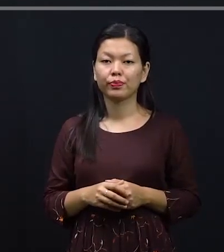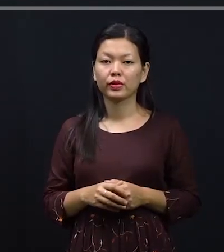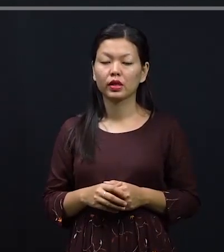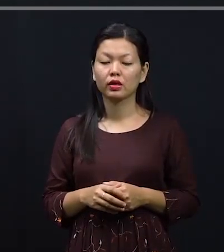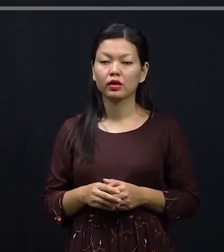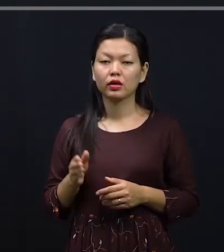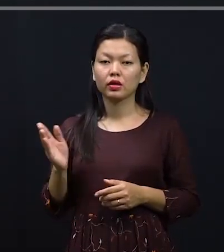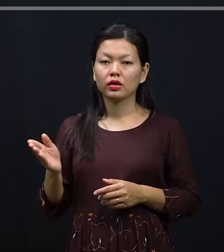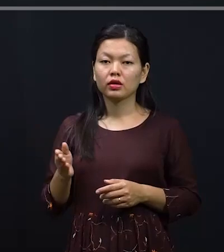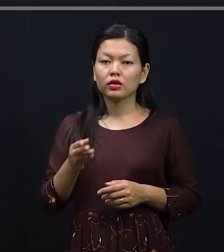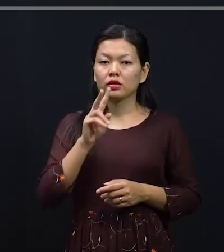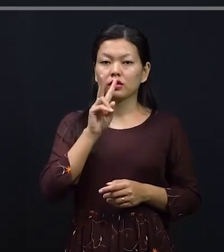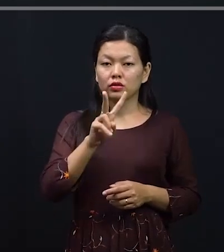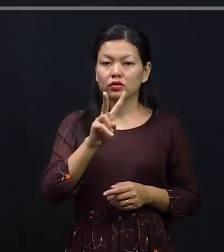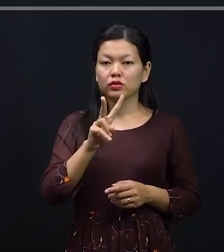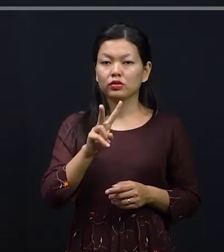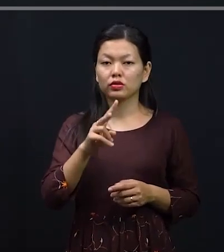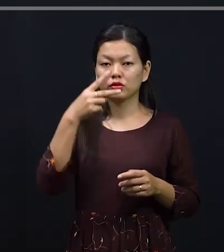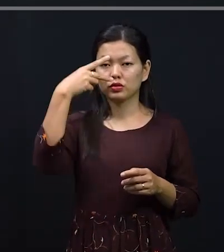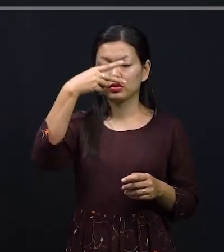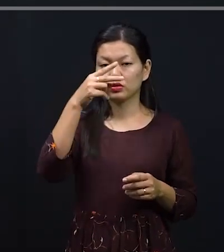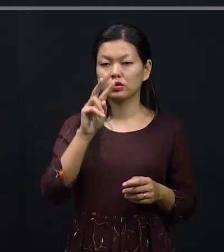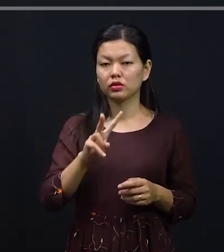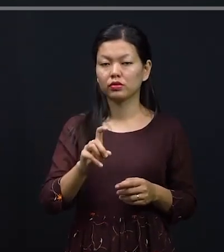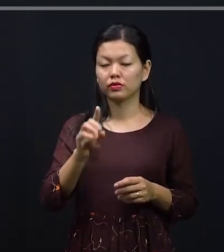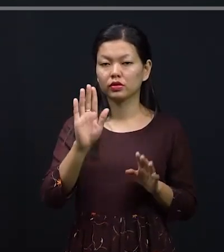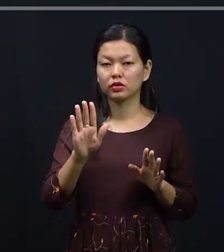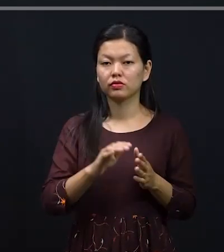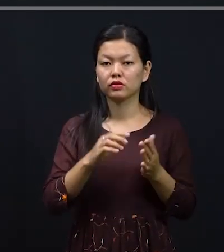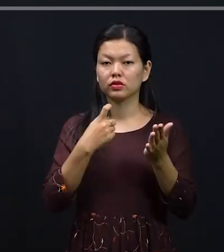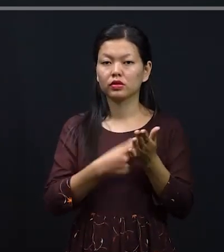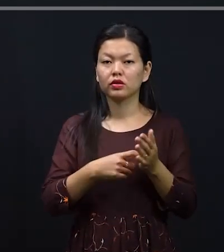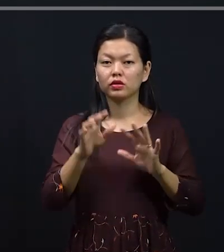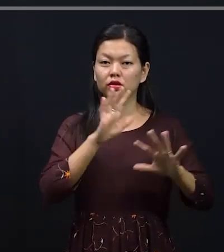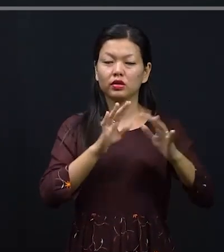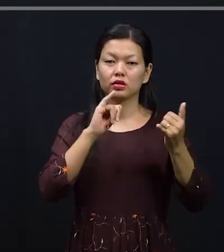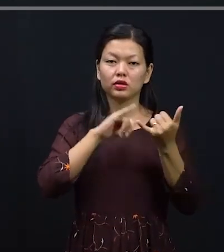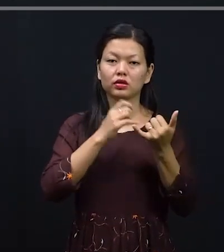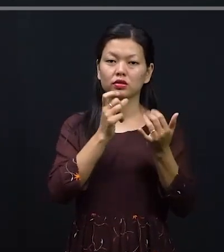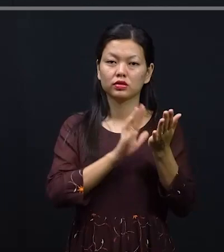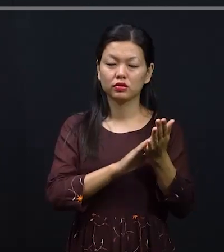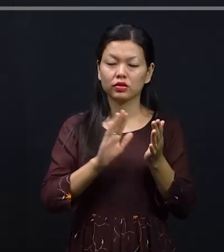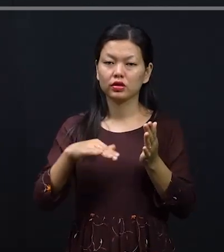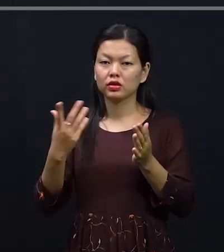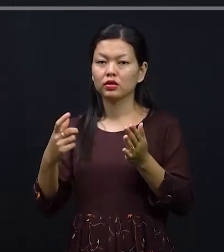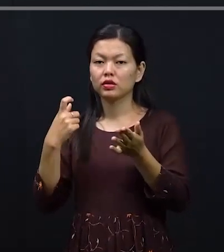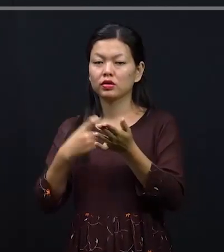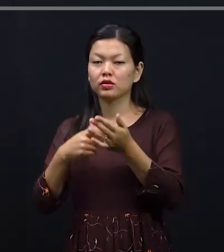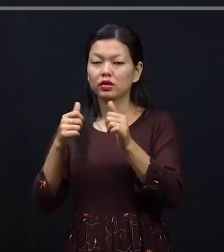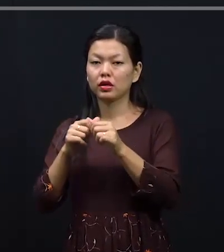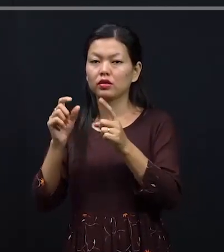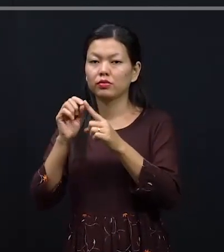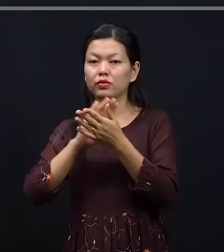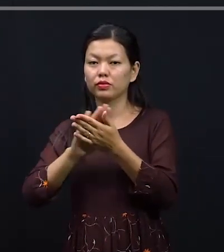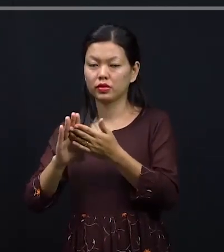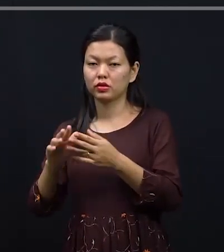two types of viruses, one which contains radioactive sulfur and the other which contains radioactive phosphorus, they were now allowed